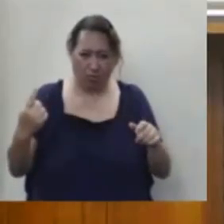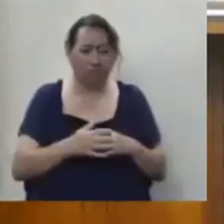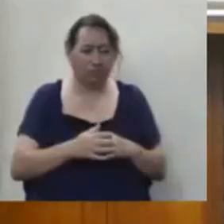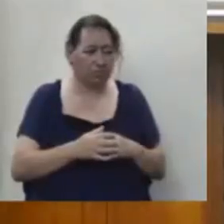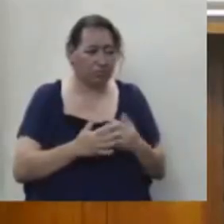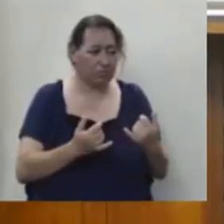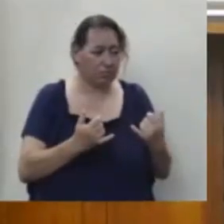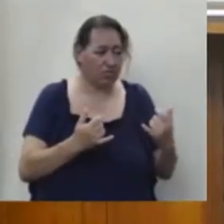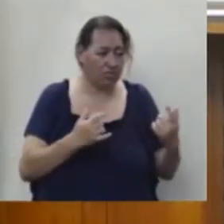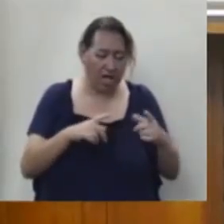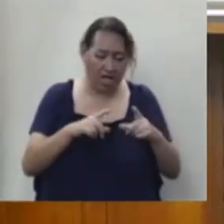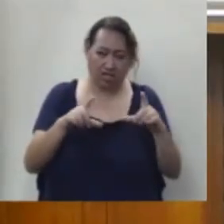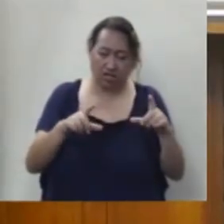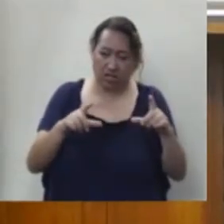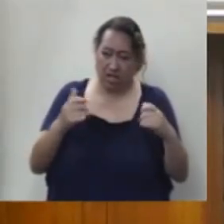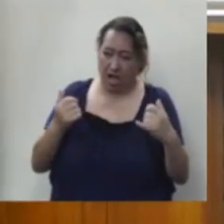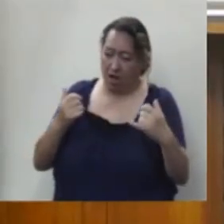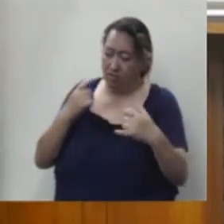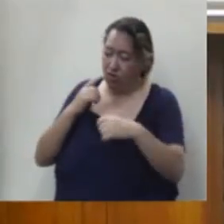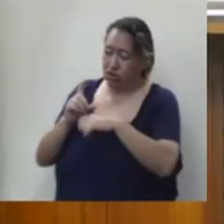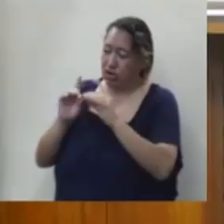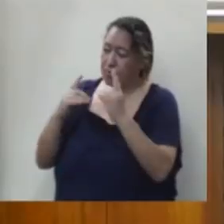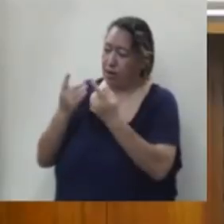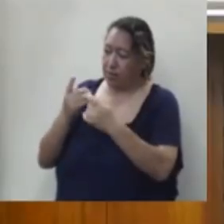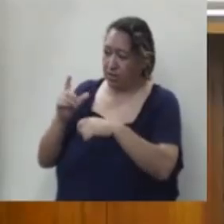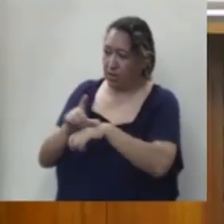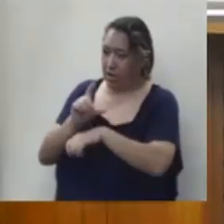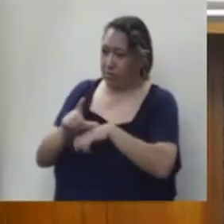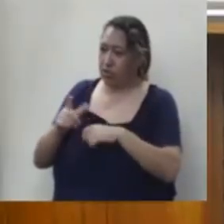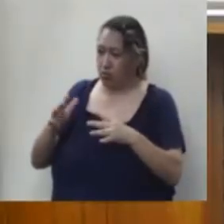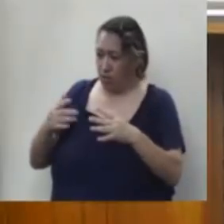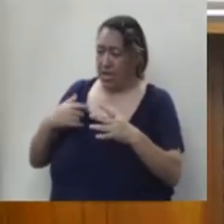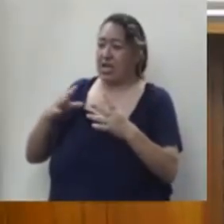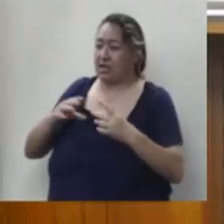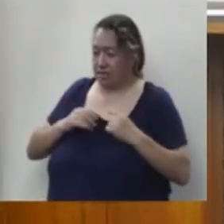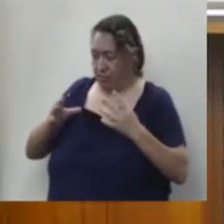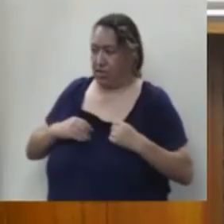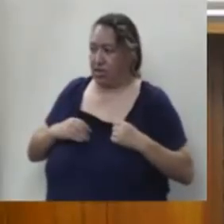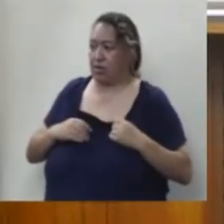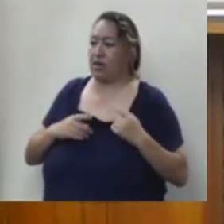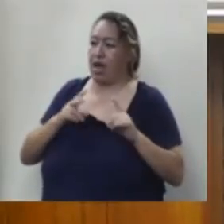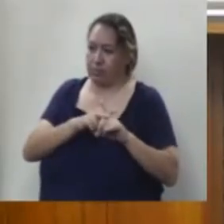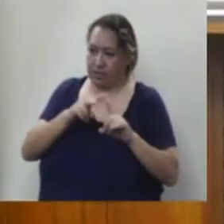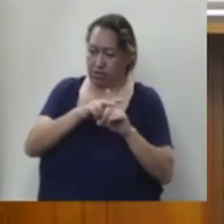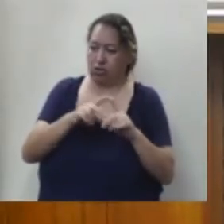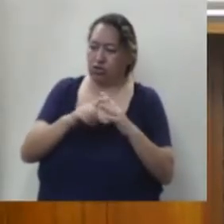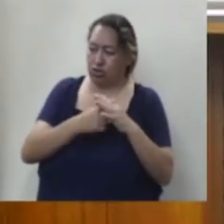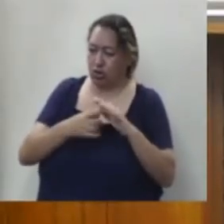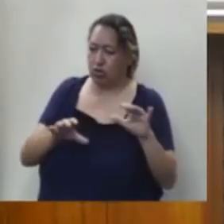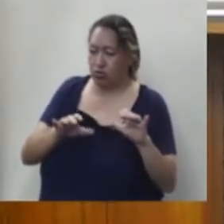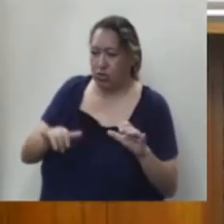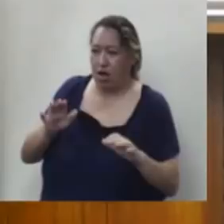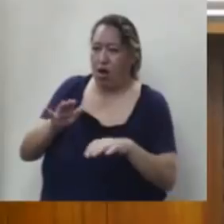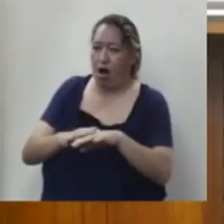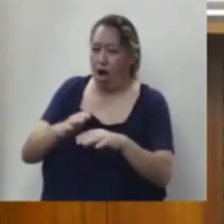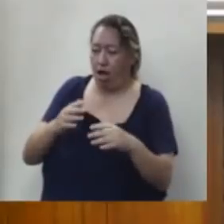Department of Labor is already accepting applications, and I know they're starting to do it online. And I also know that they've